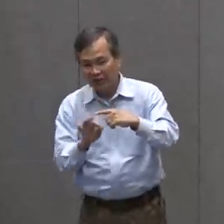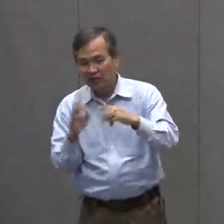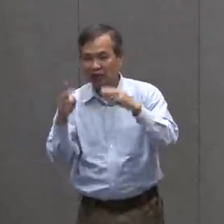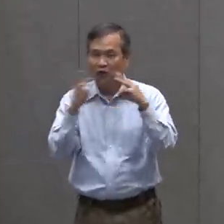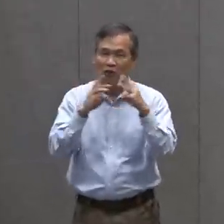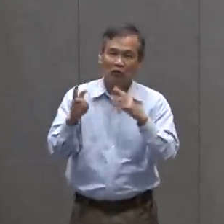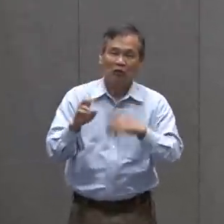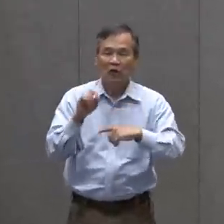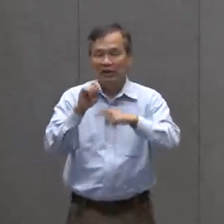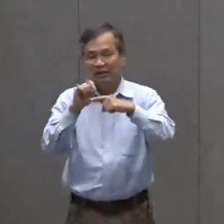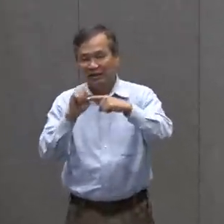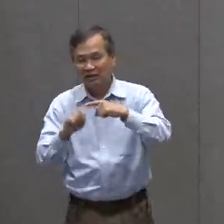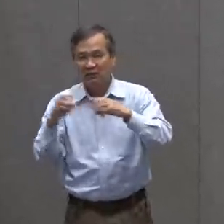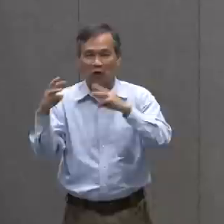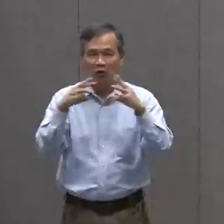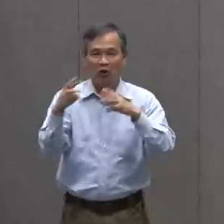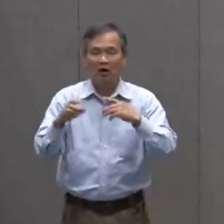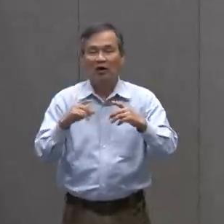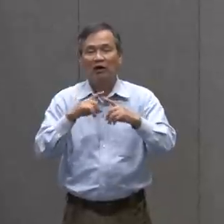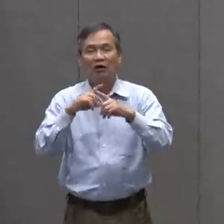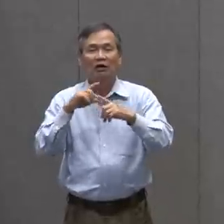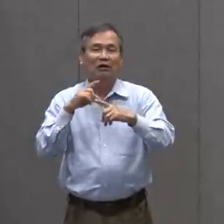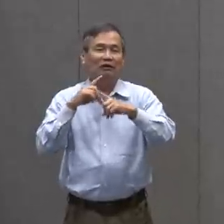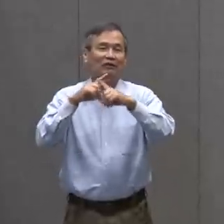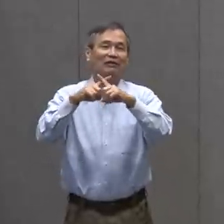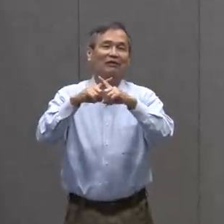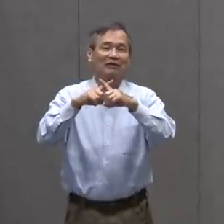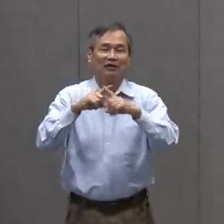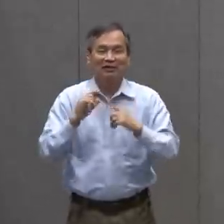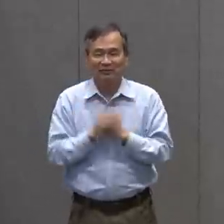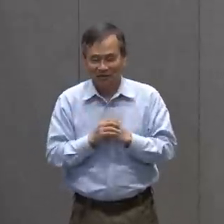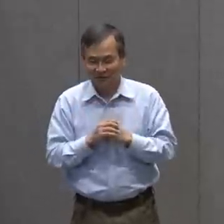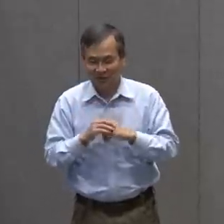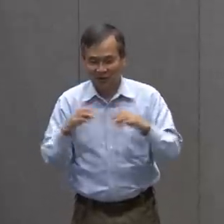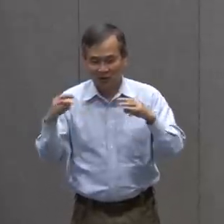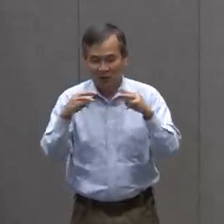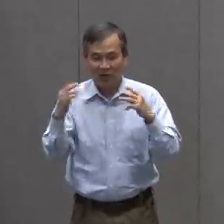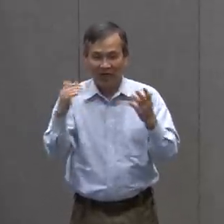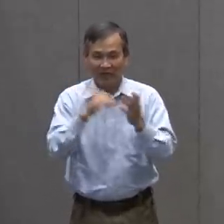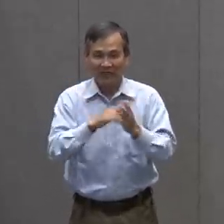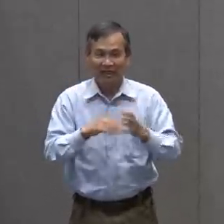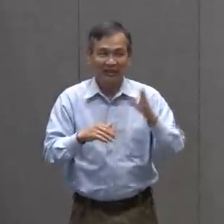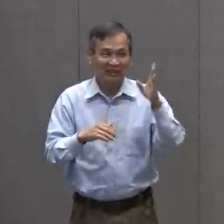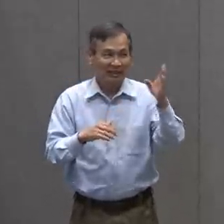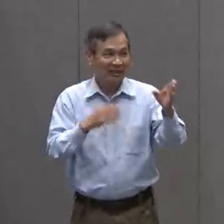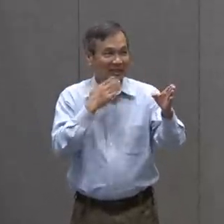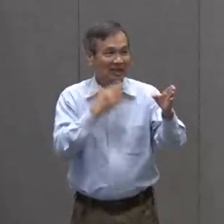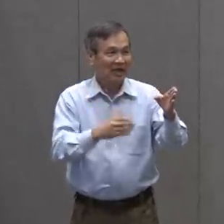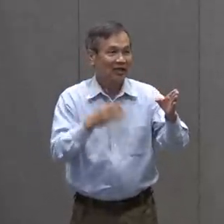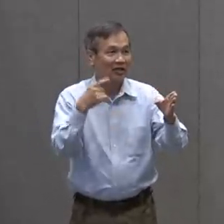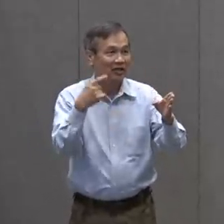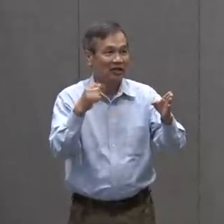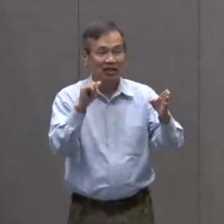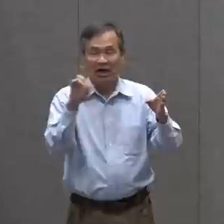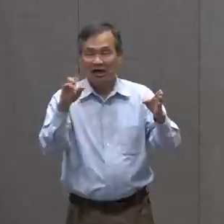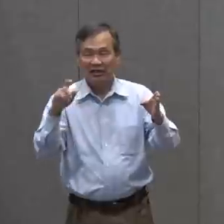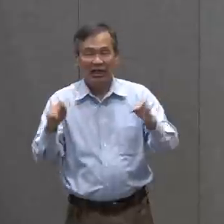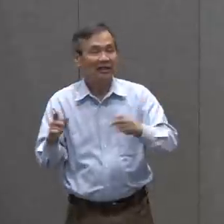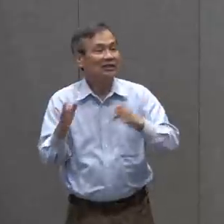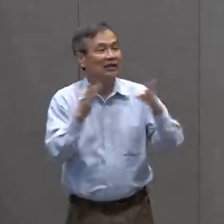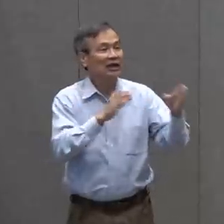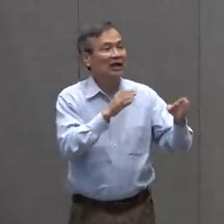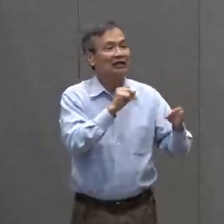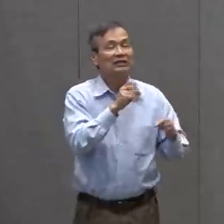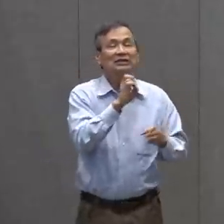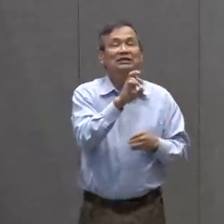war, or guess the card. So we wanted to thank you. Again, I am Mrs. Gaudette. And I am Mrs.